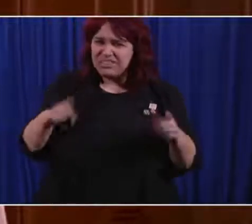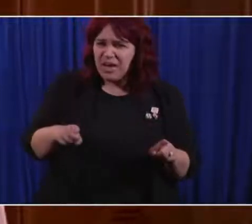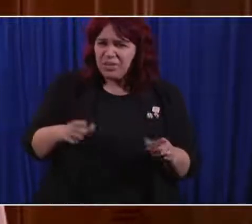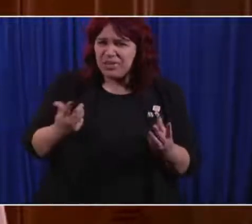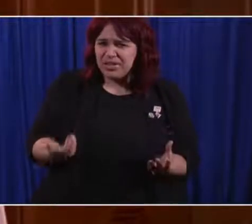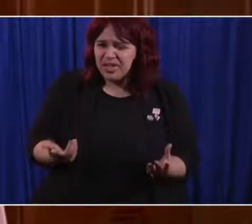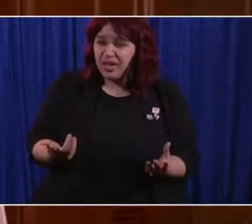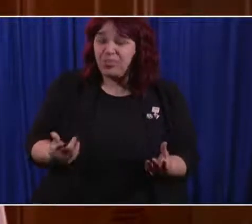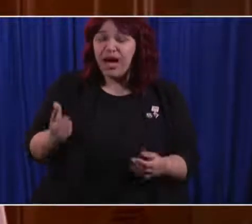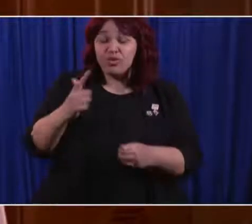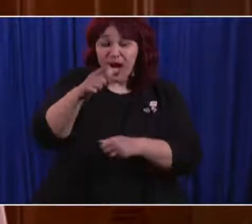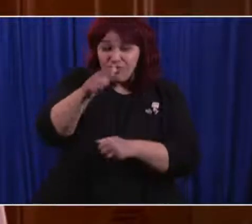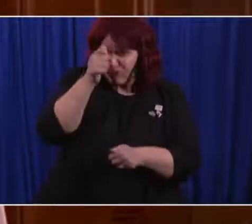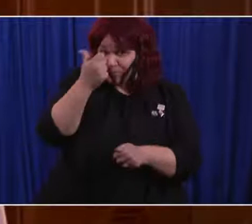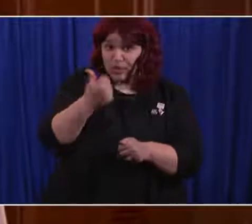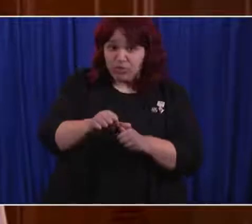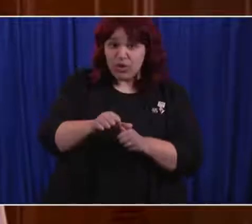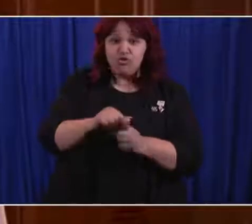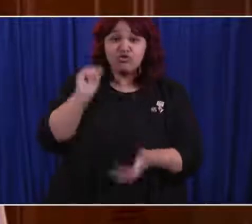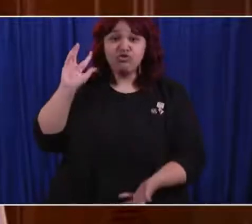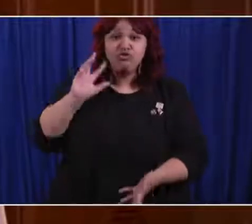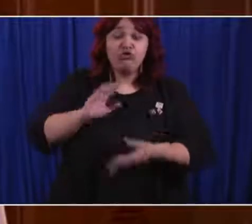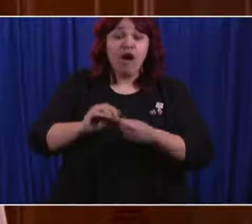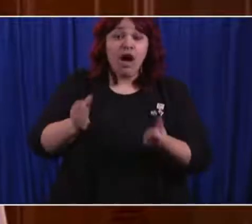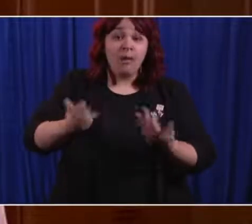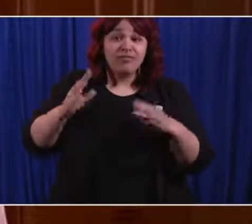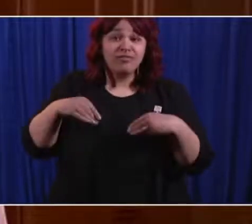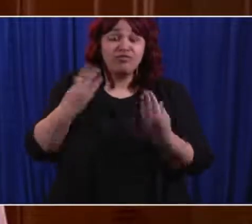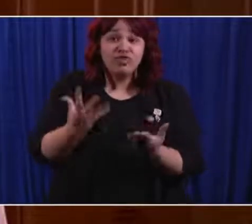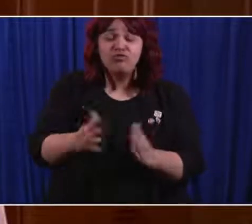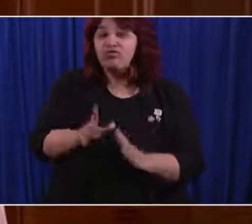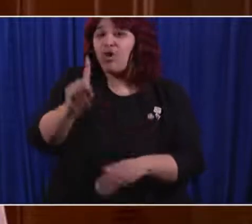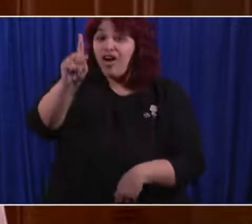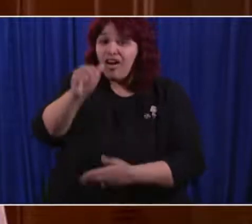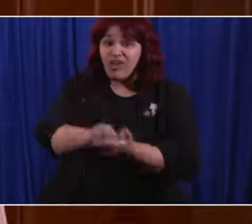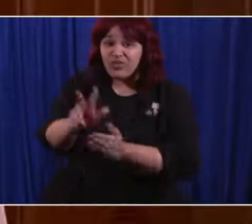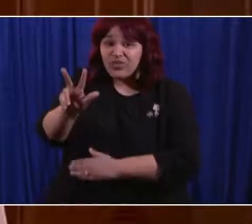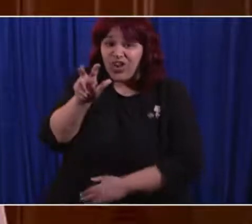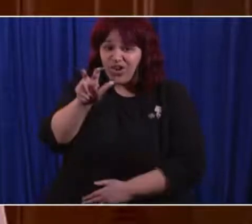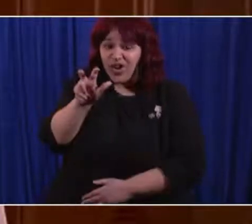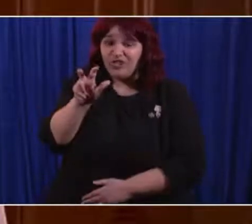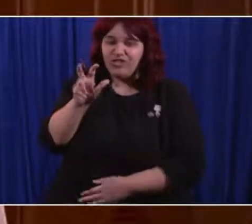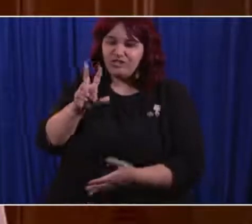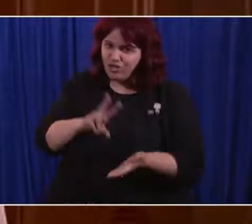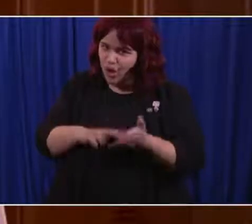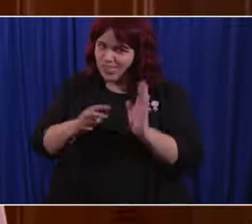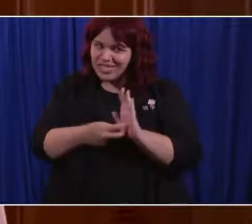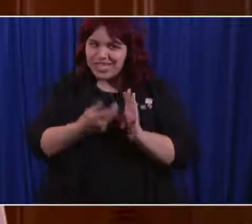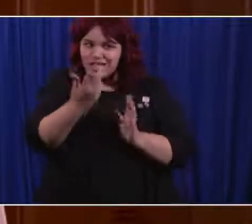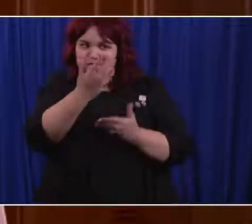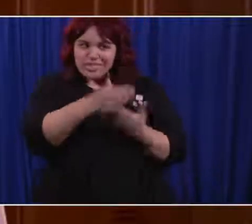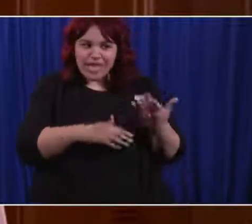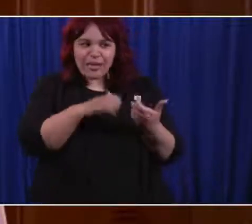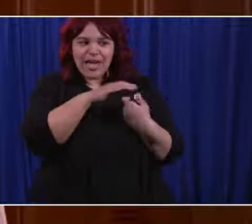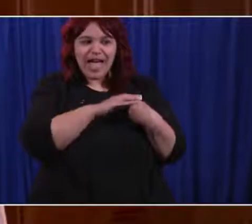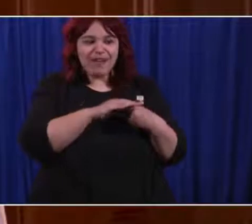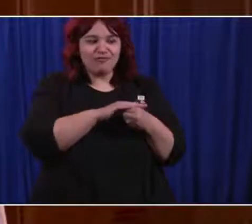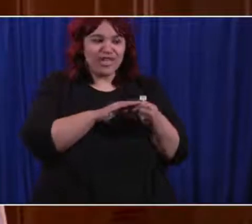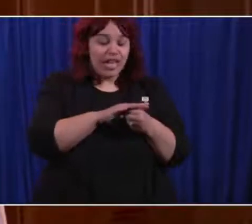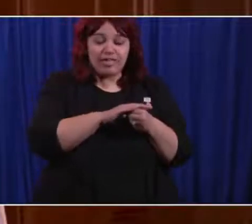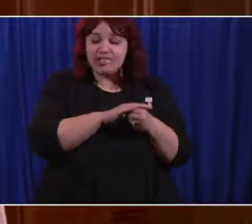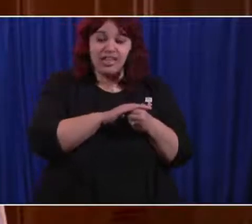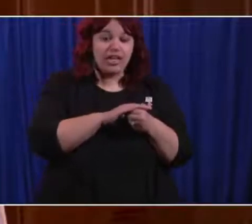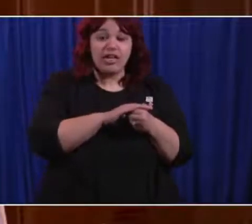1,300 locations, there's bound to be places where it doesn't take up. The uptake is not going to